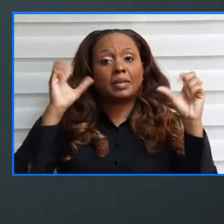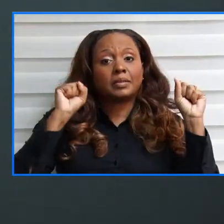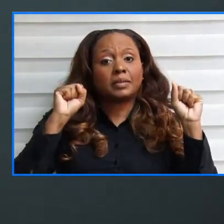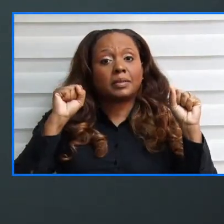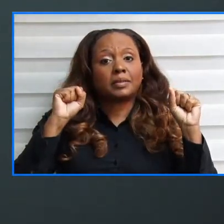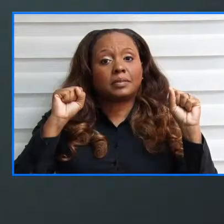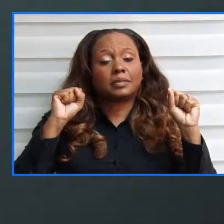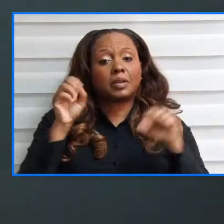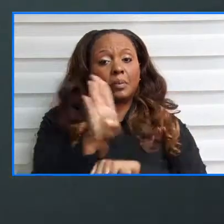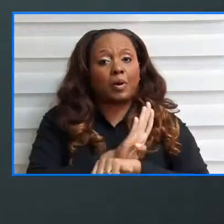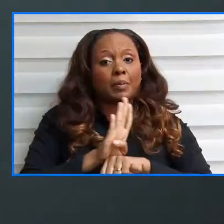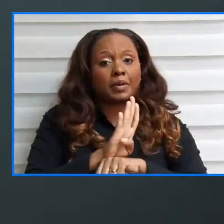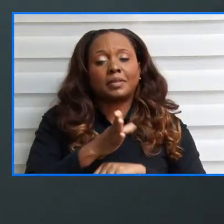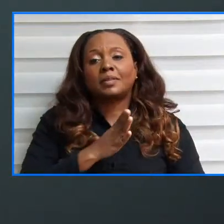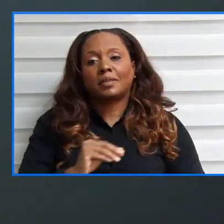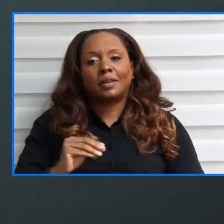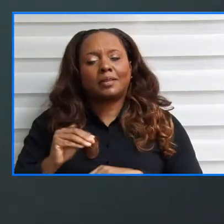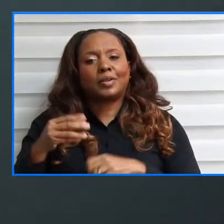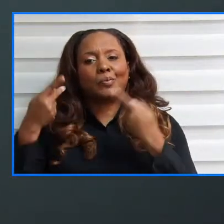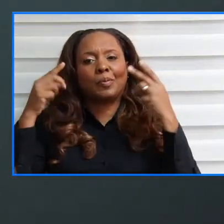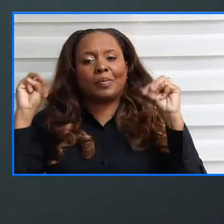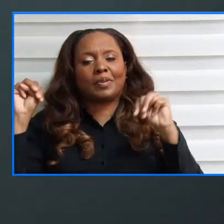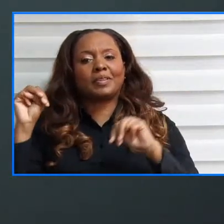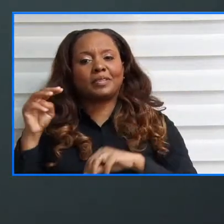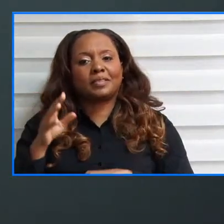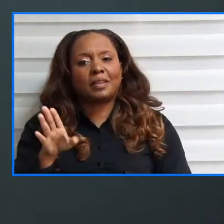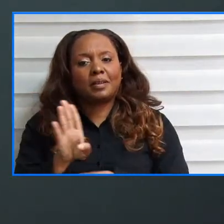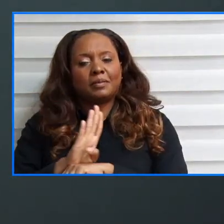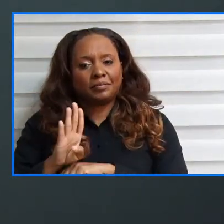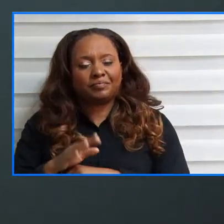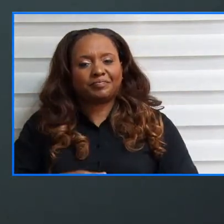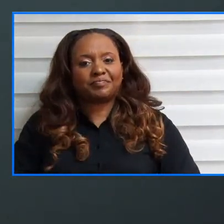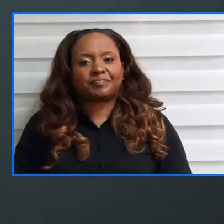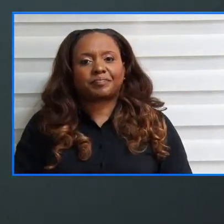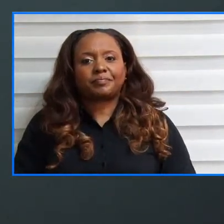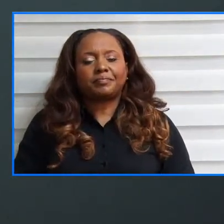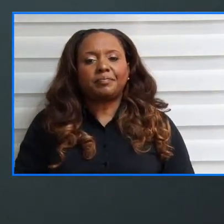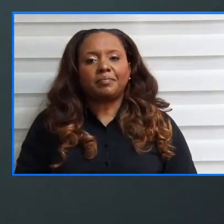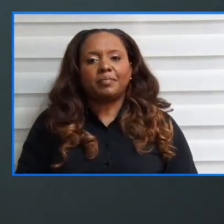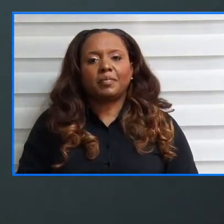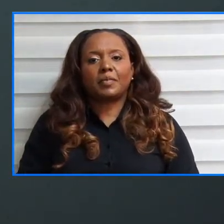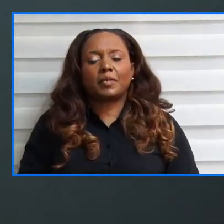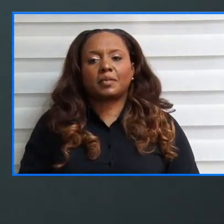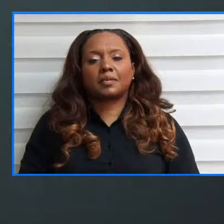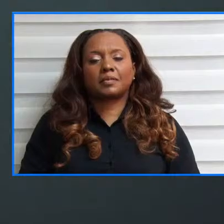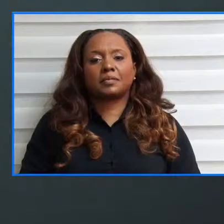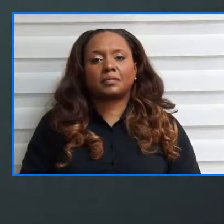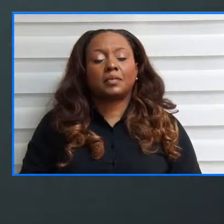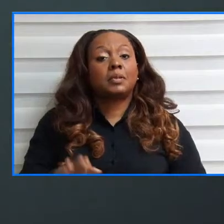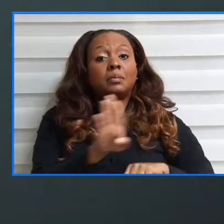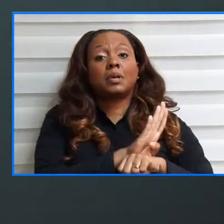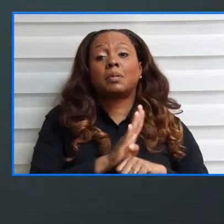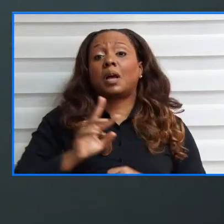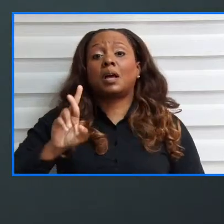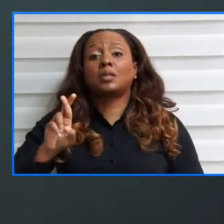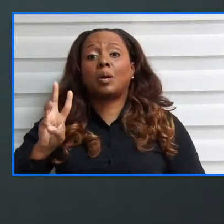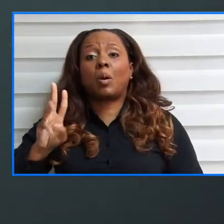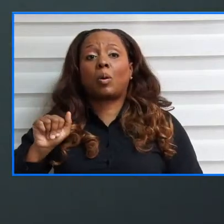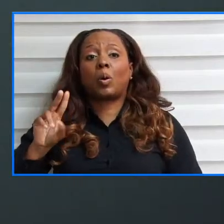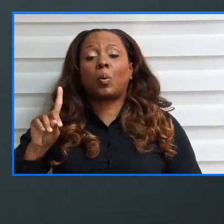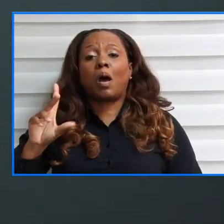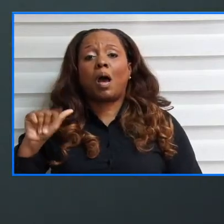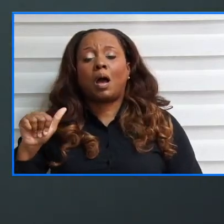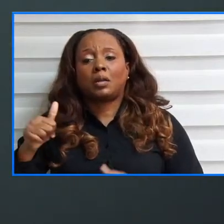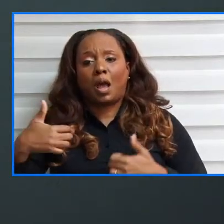Barbados and Rwanda are separated by a great distance, but we have